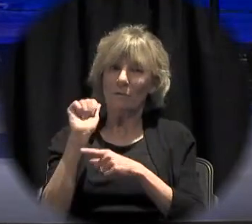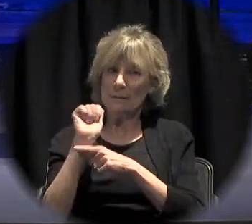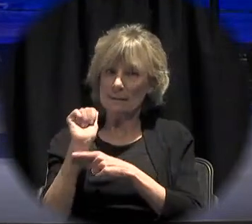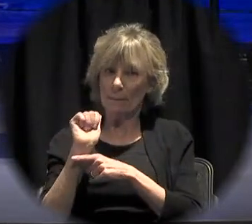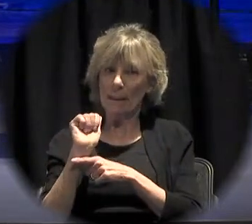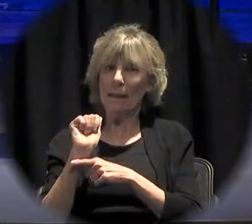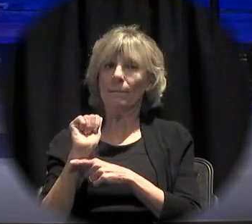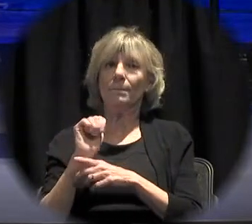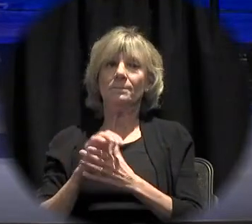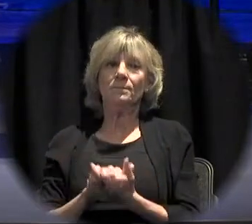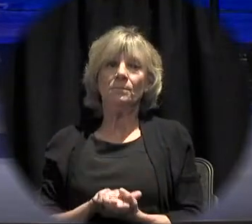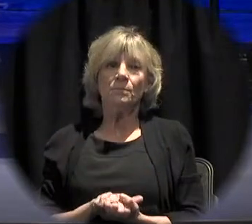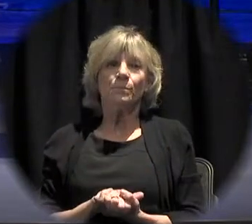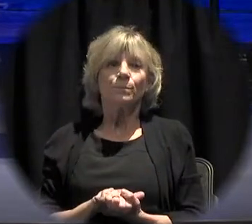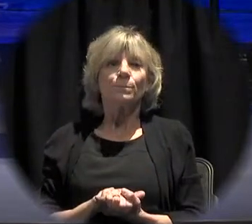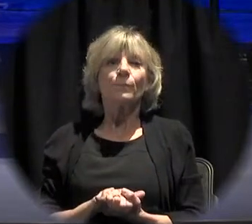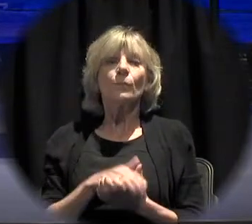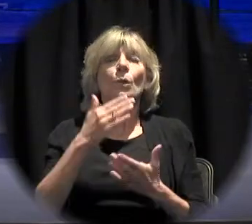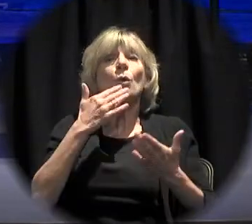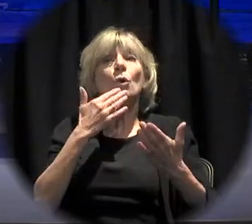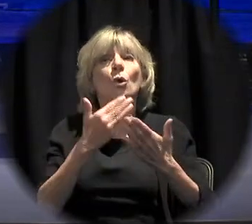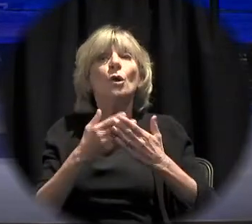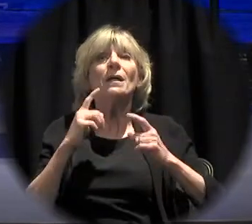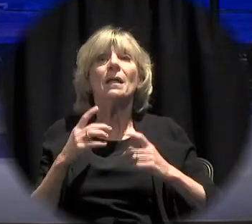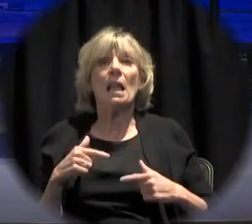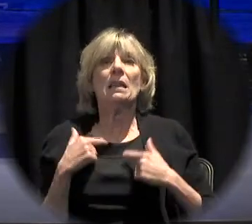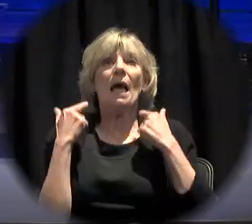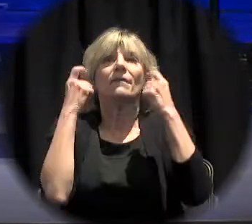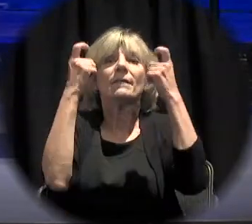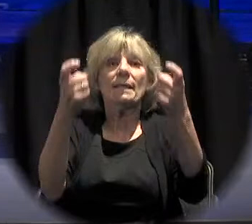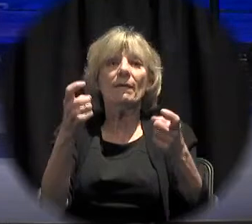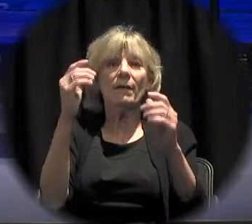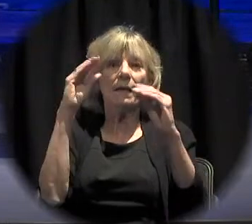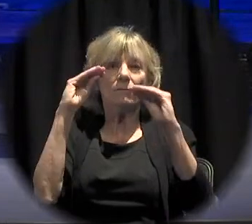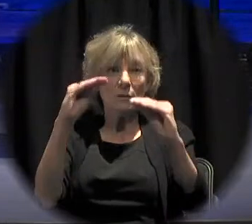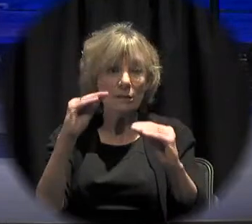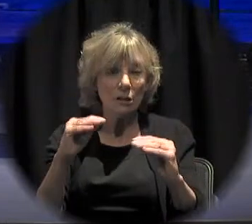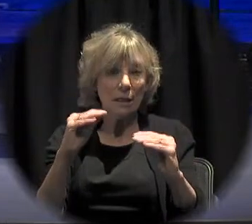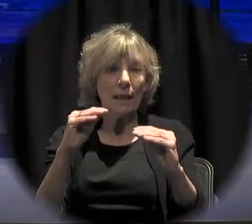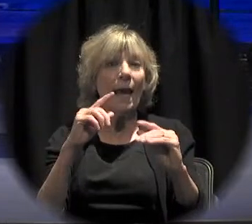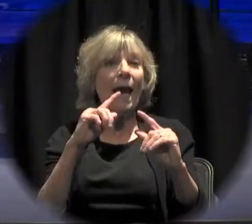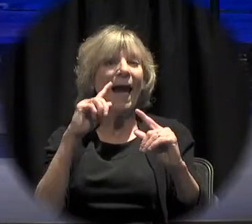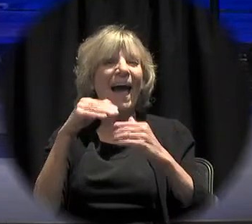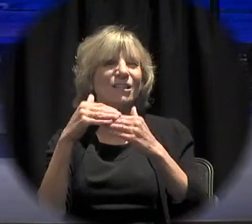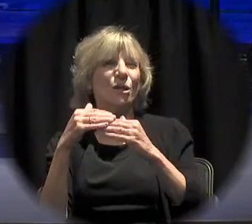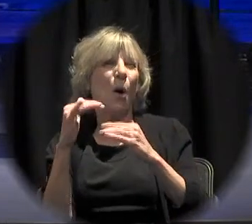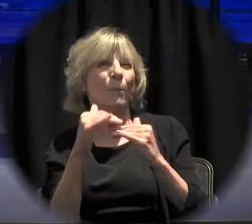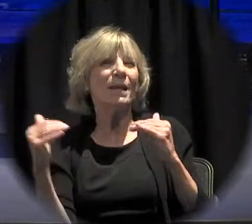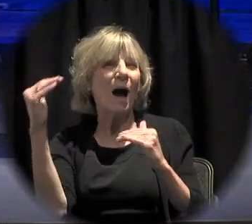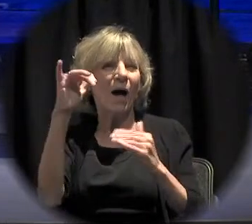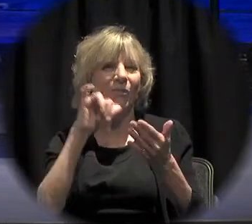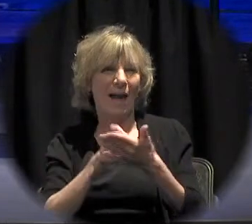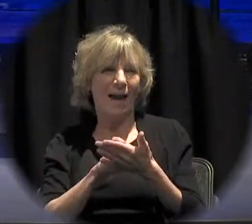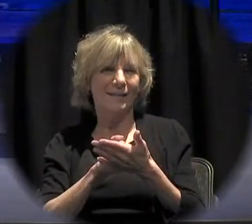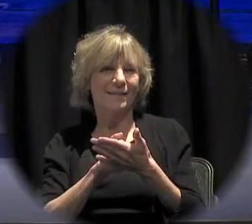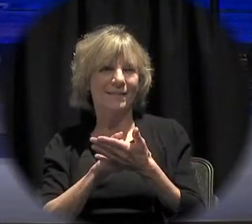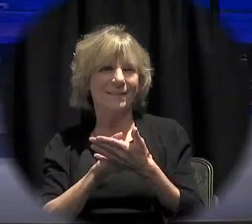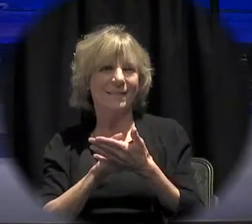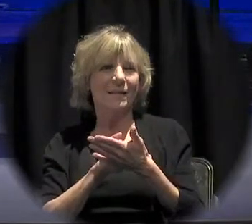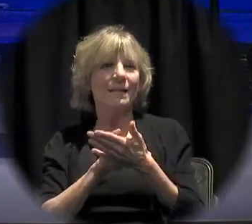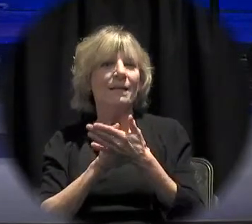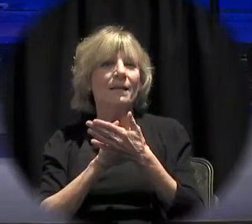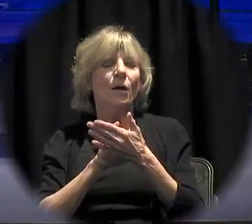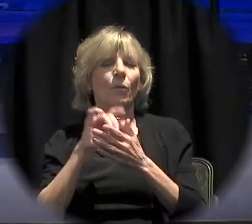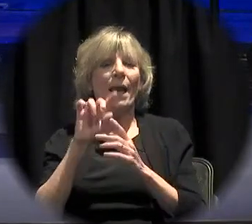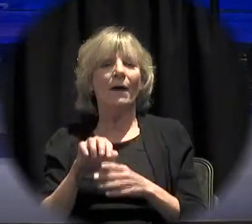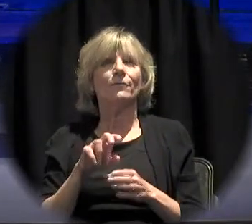Well, good life-giving instruction at the time of correction is important, but our teaching has to go beyond that. It's much more difficult to step back and look at the